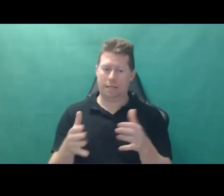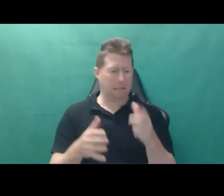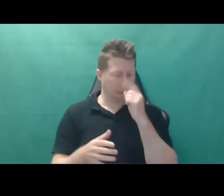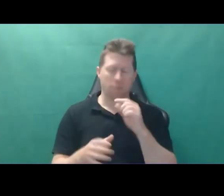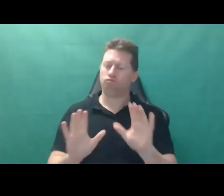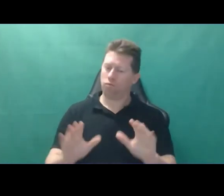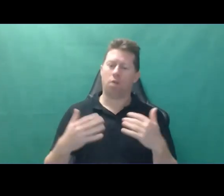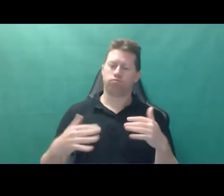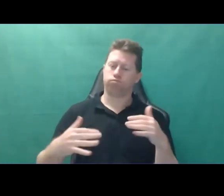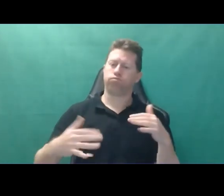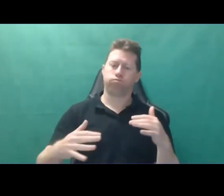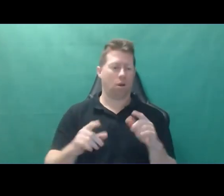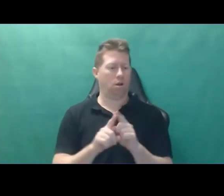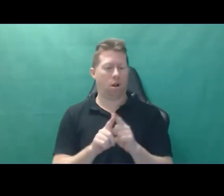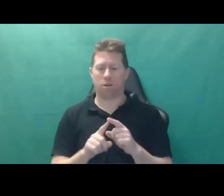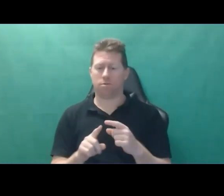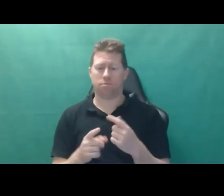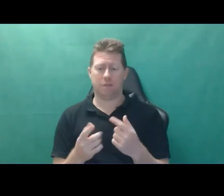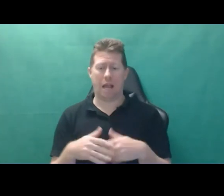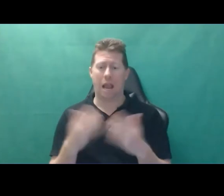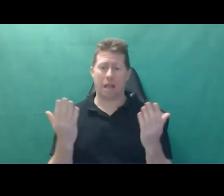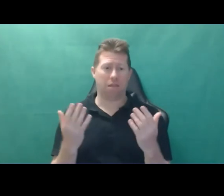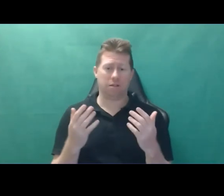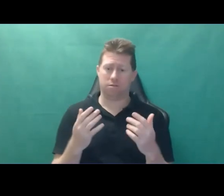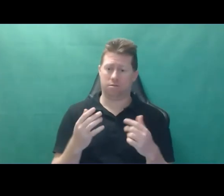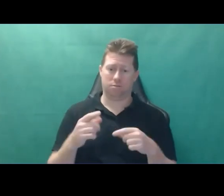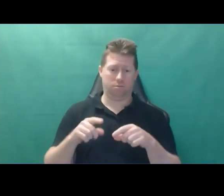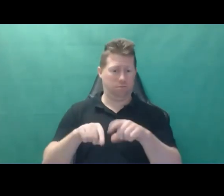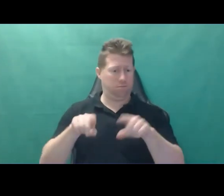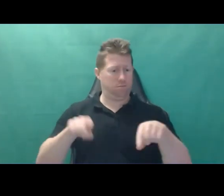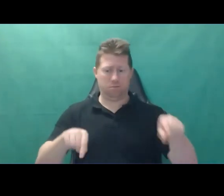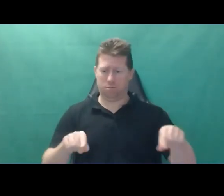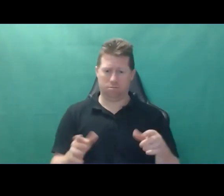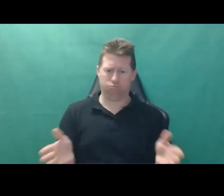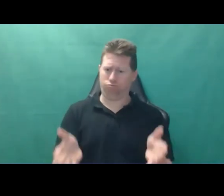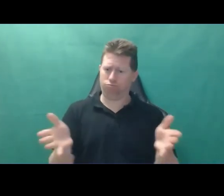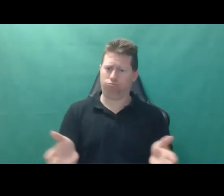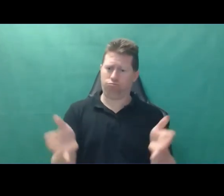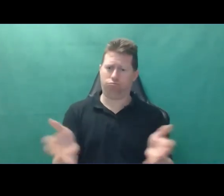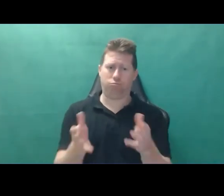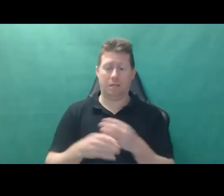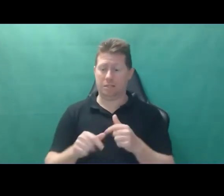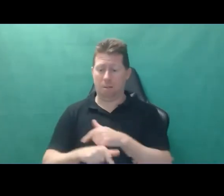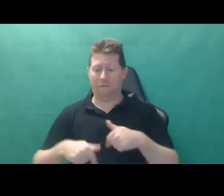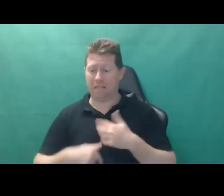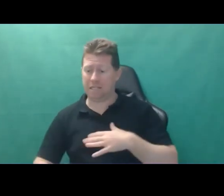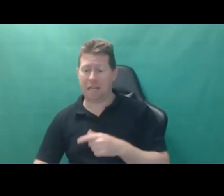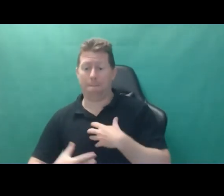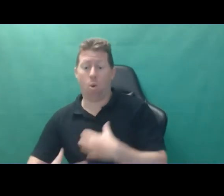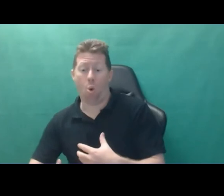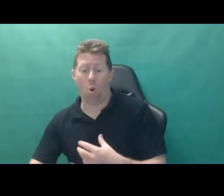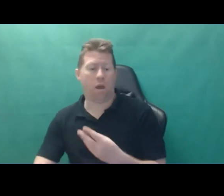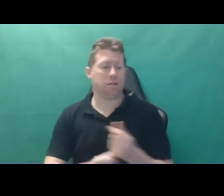like positive and negative ions hold society together. Some of us have needs, others are